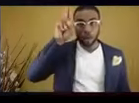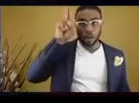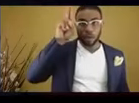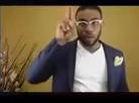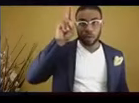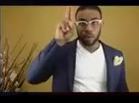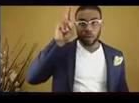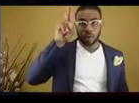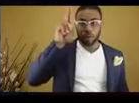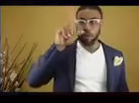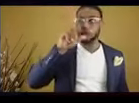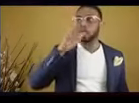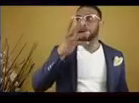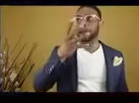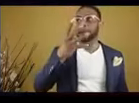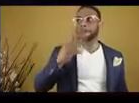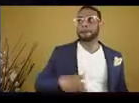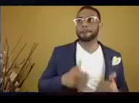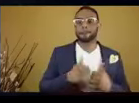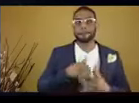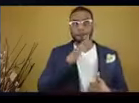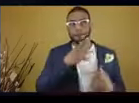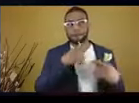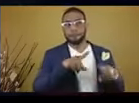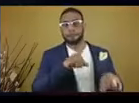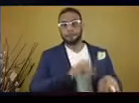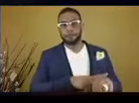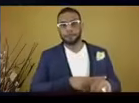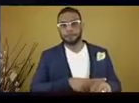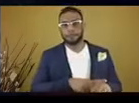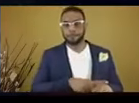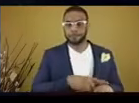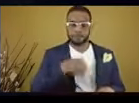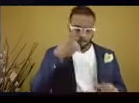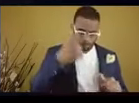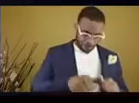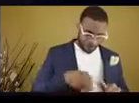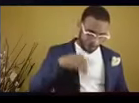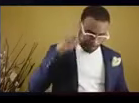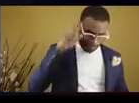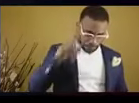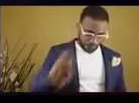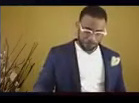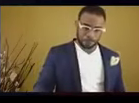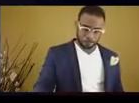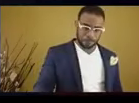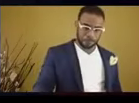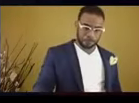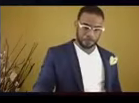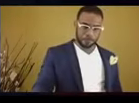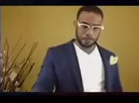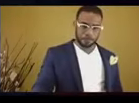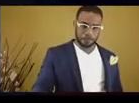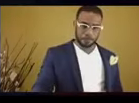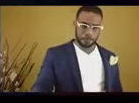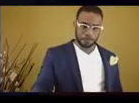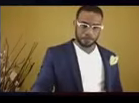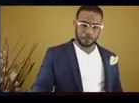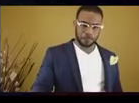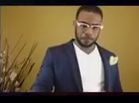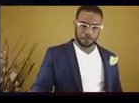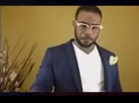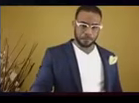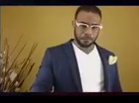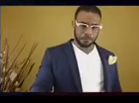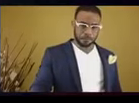who was living with my mom. I remember my uncle being in the hospital, not being able to